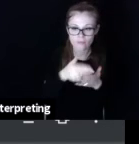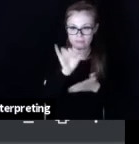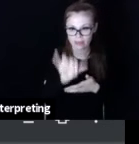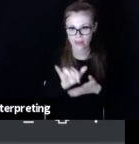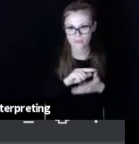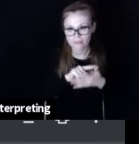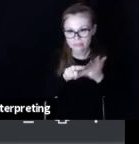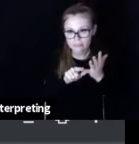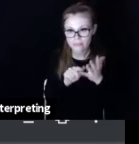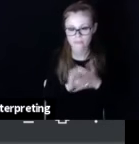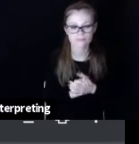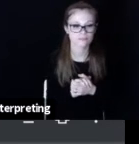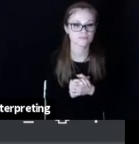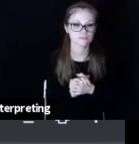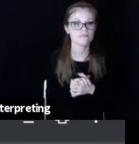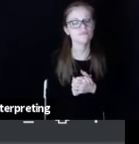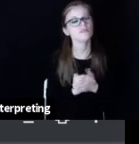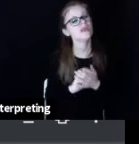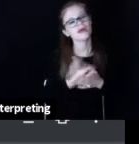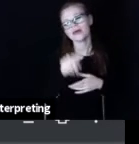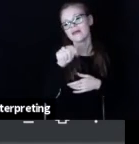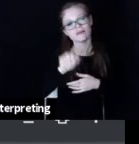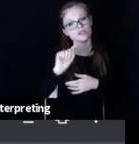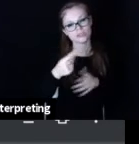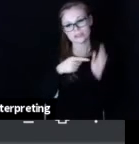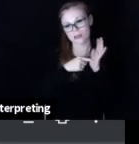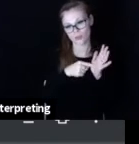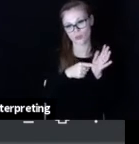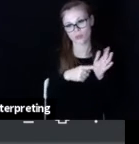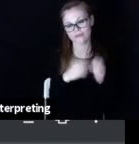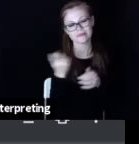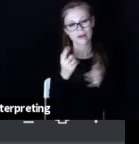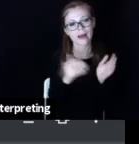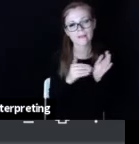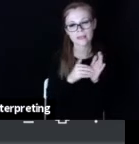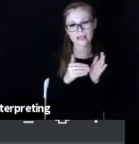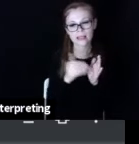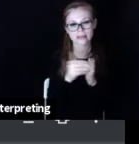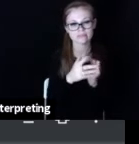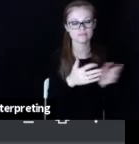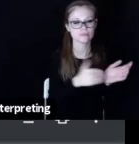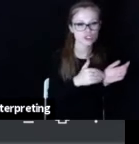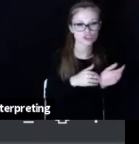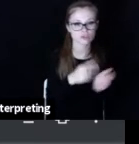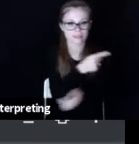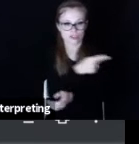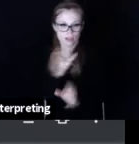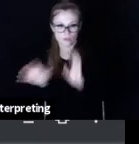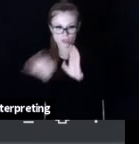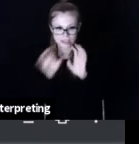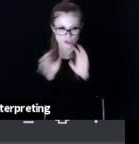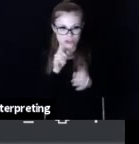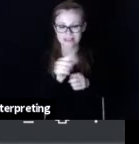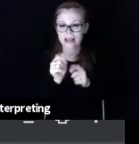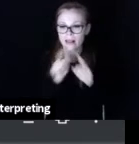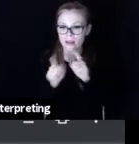Um, so this is just an example of a common doctor patient communication. It's a dialogue, right?